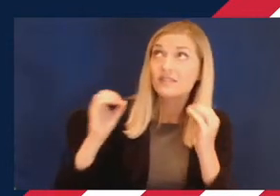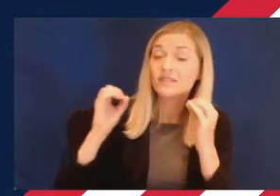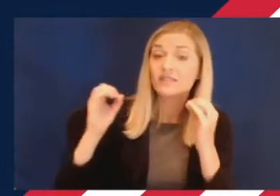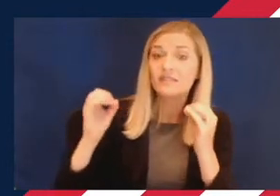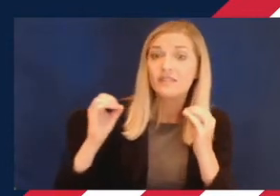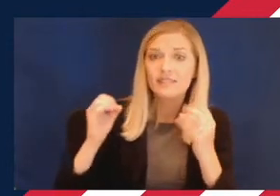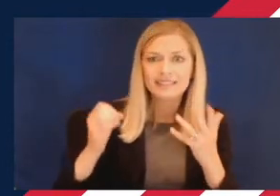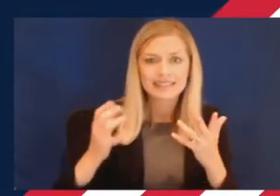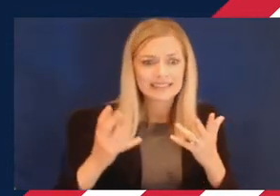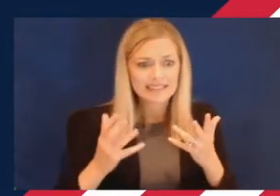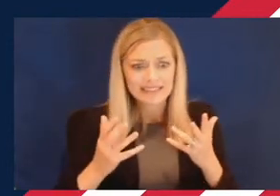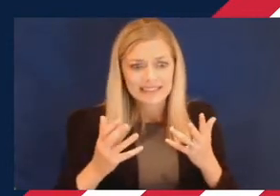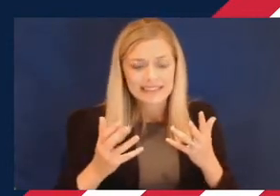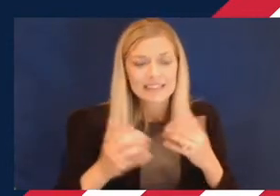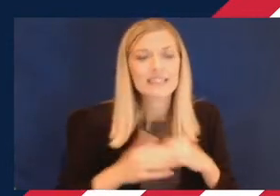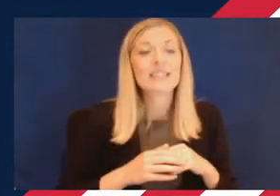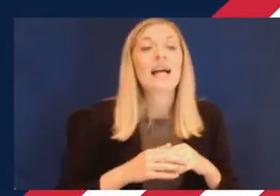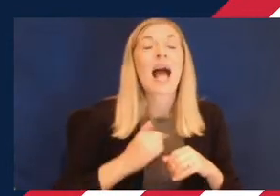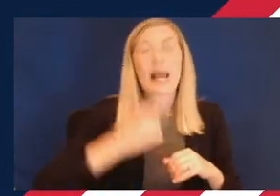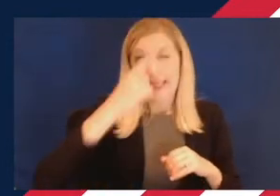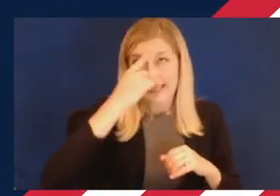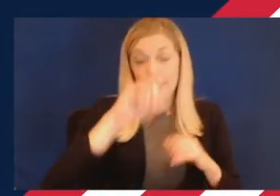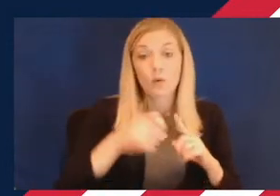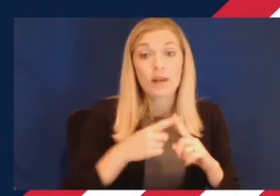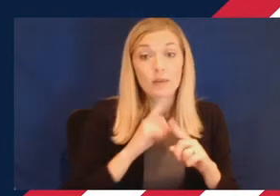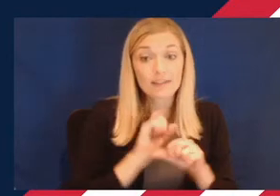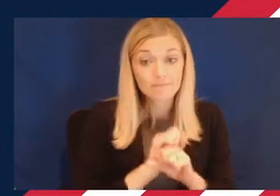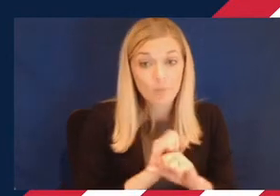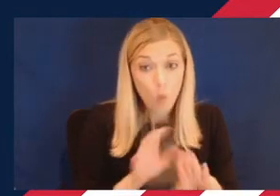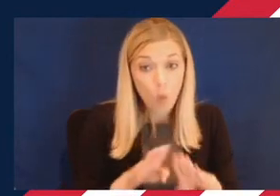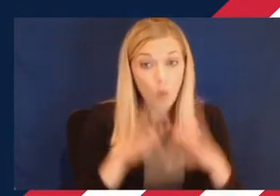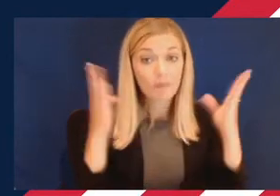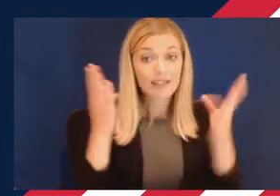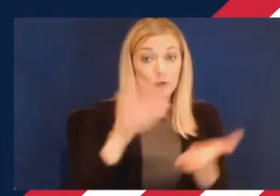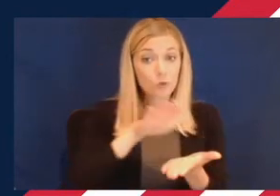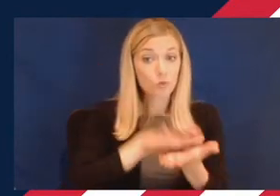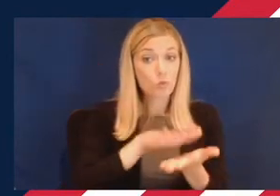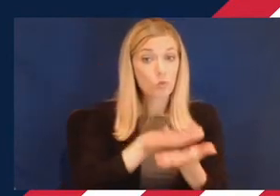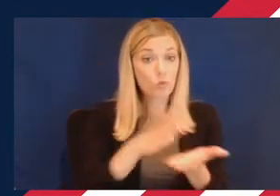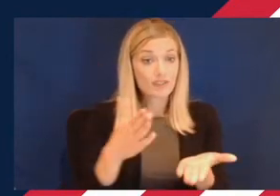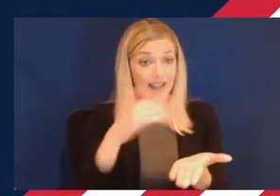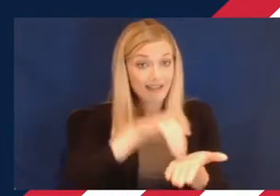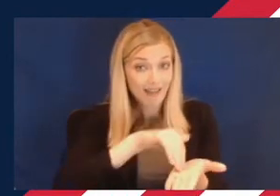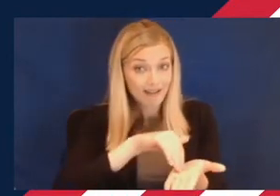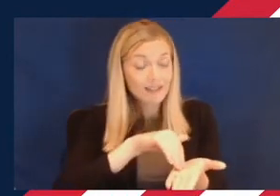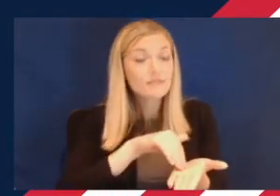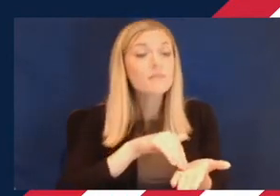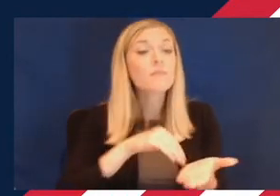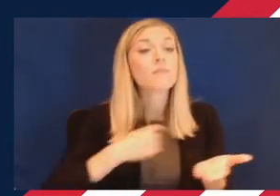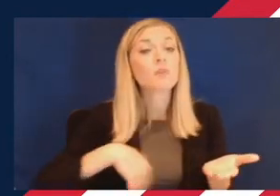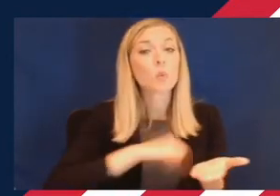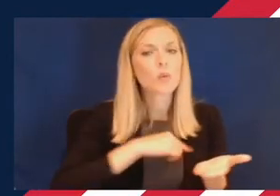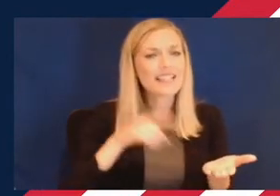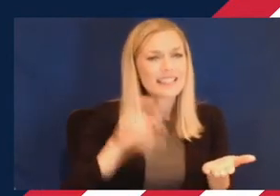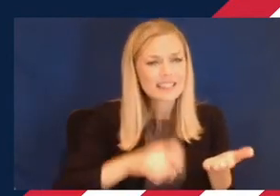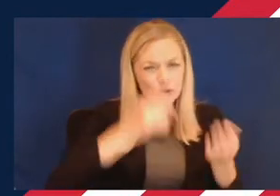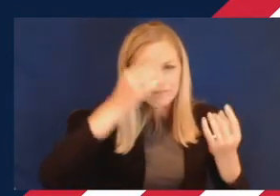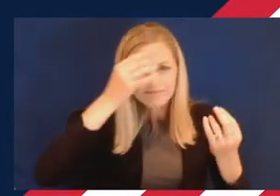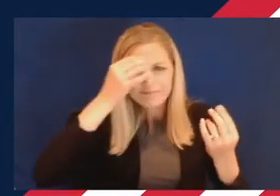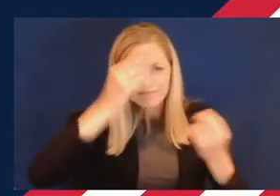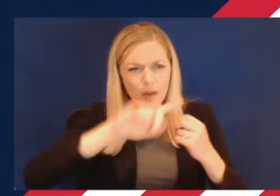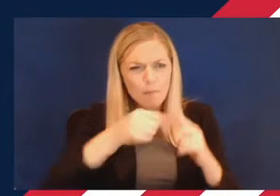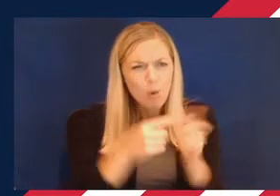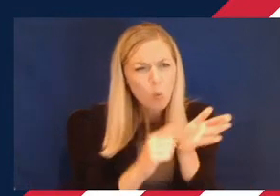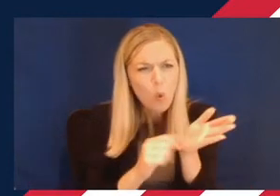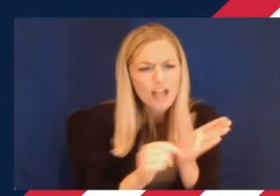we do finally reopen schools is really think about what services are our students going